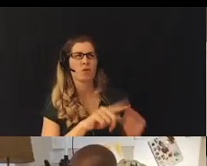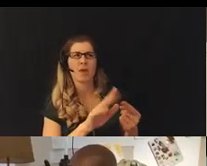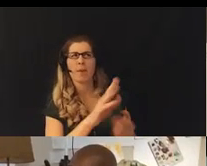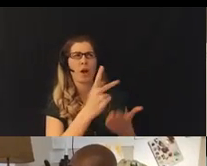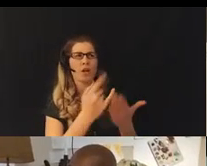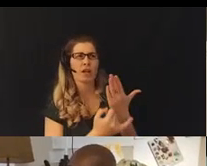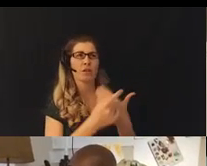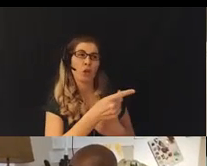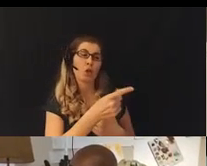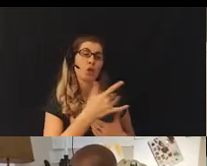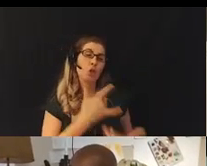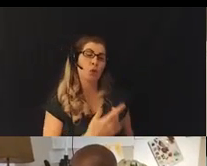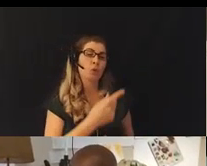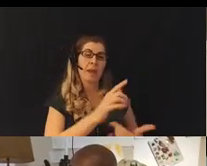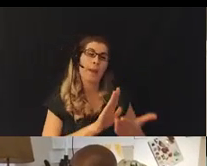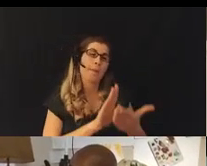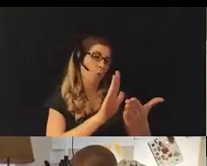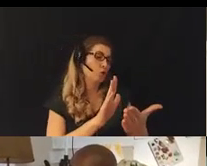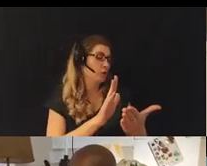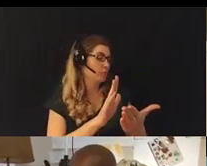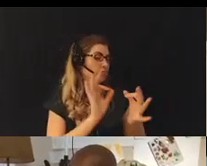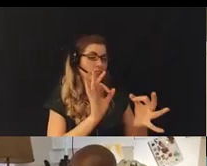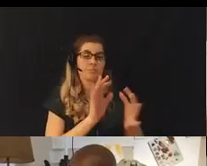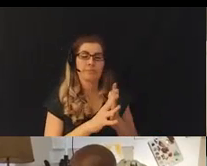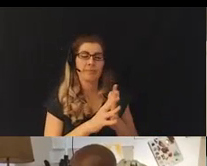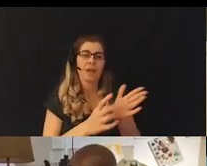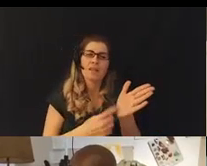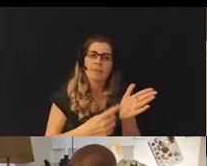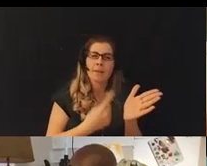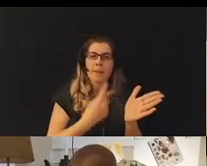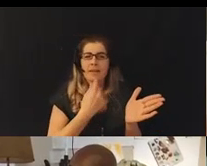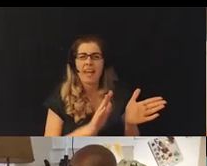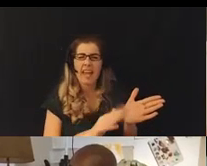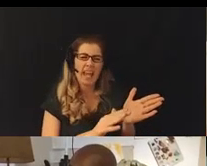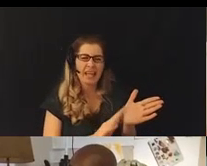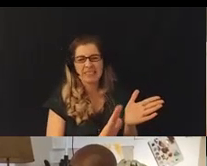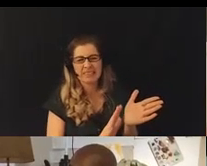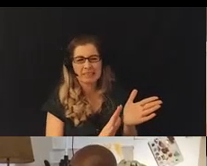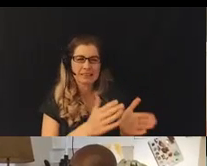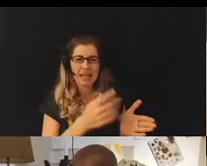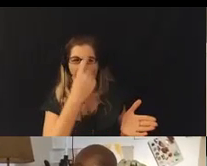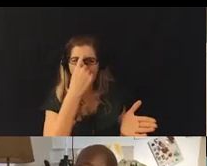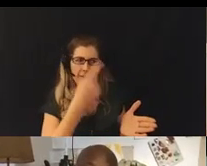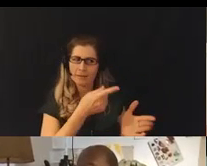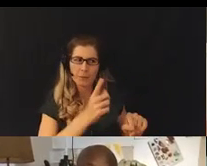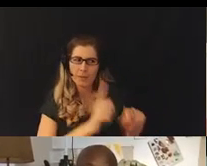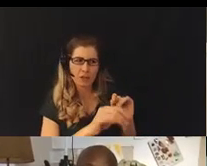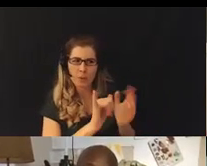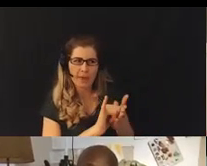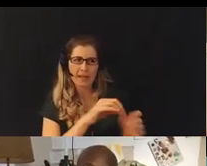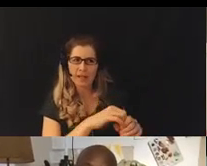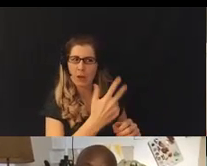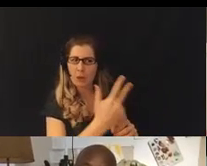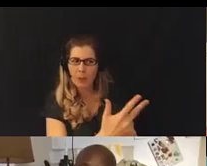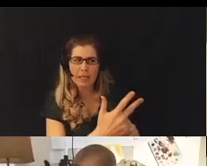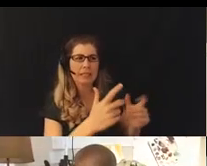usually approaching it pretty authentically. Okay. Sometimes I say, hey, like you might not be able to accomplish this in three, so maybe think about smaller